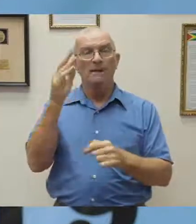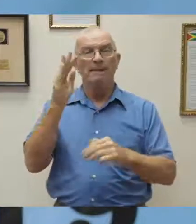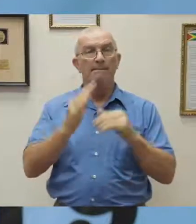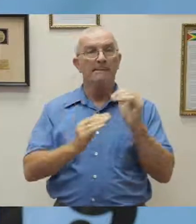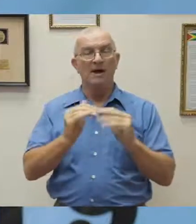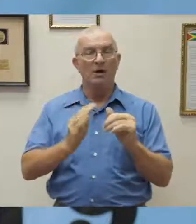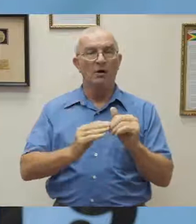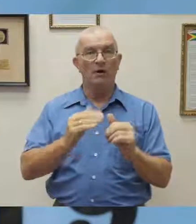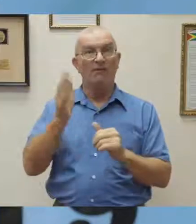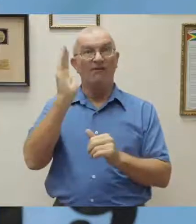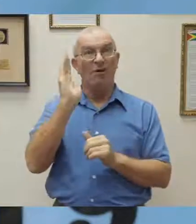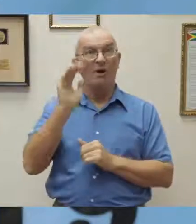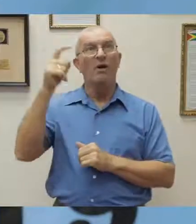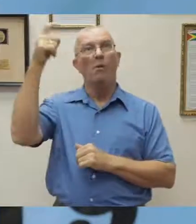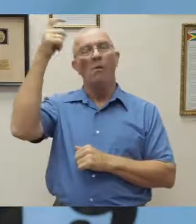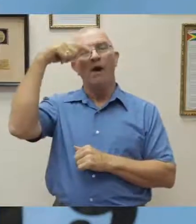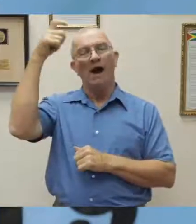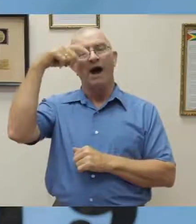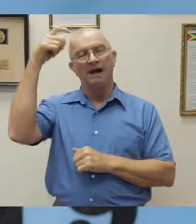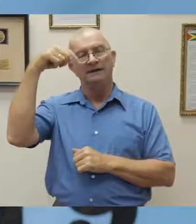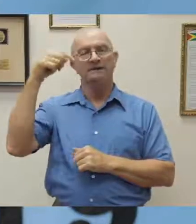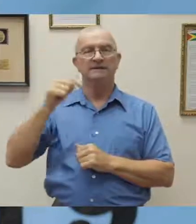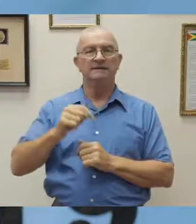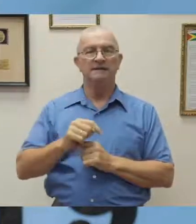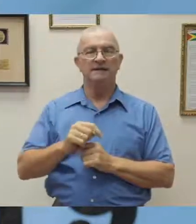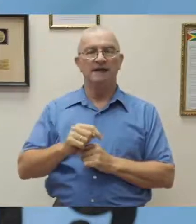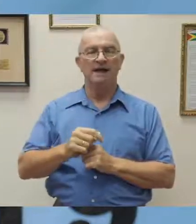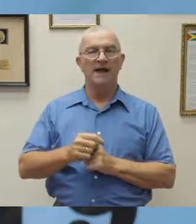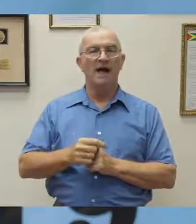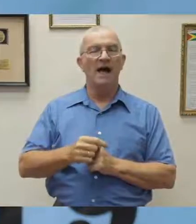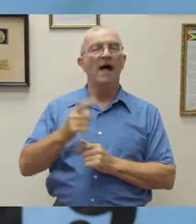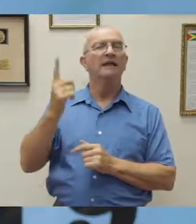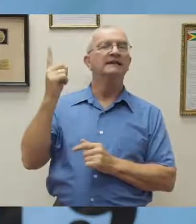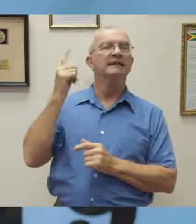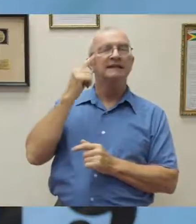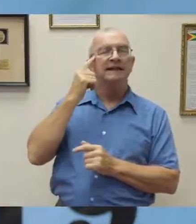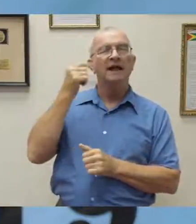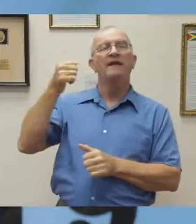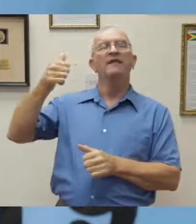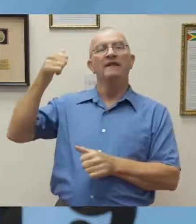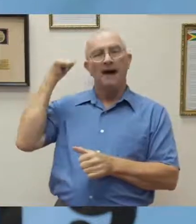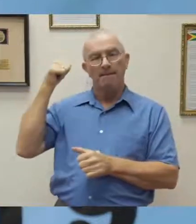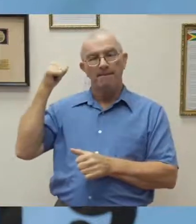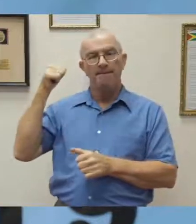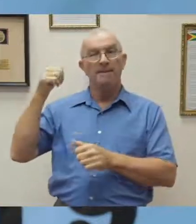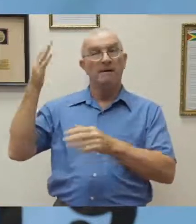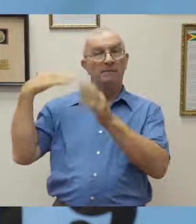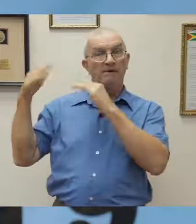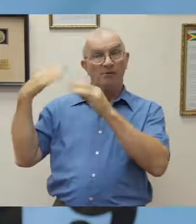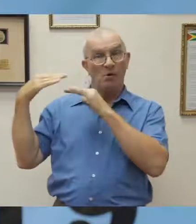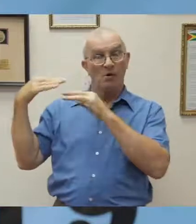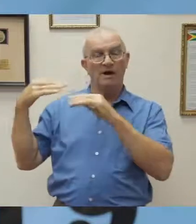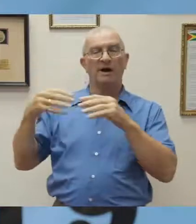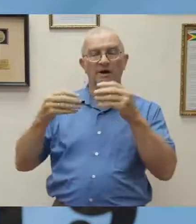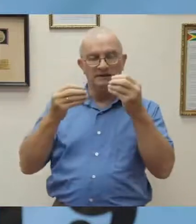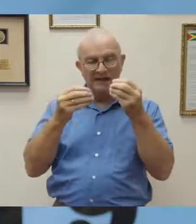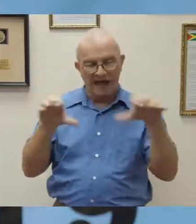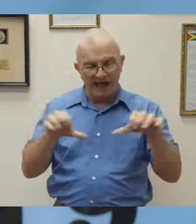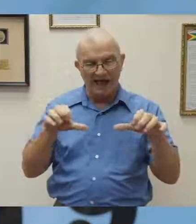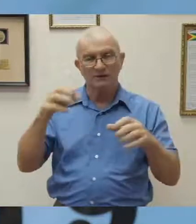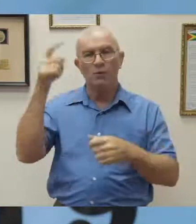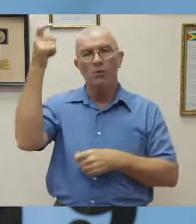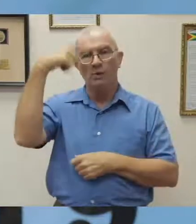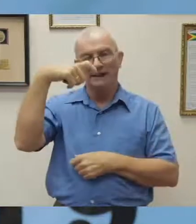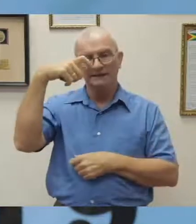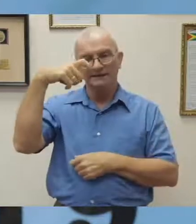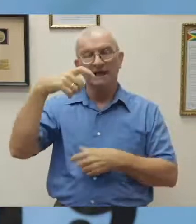us. Let us take a page out of their book and act wisely. Let us